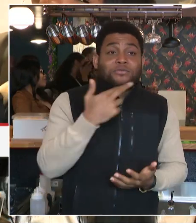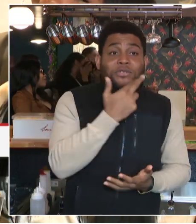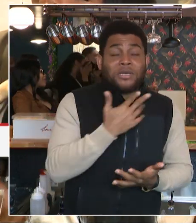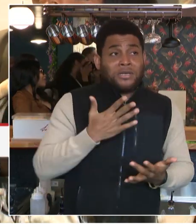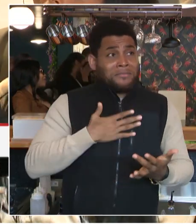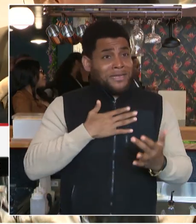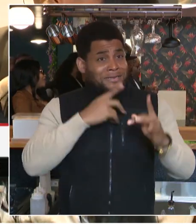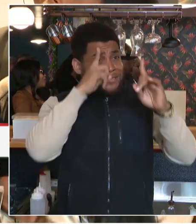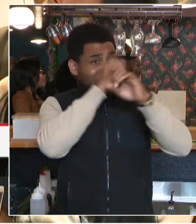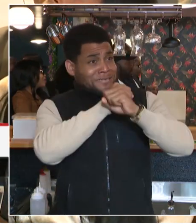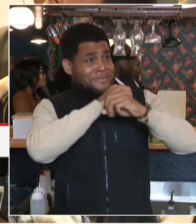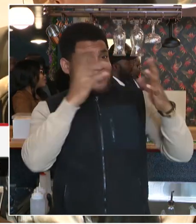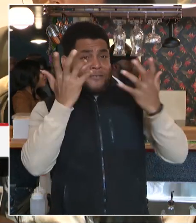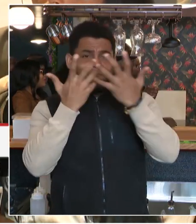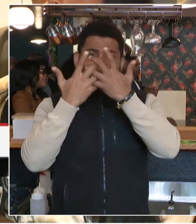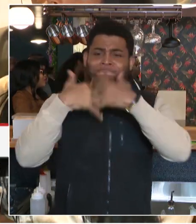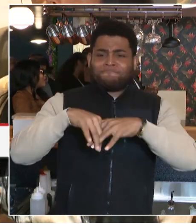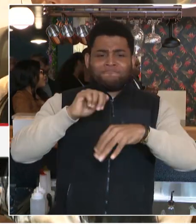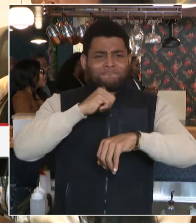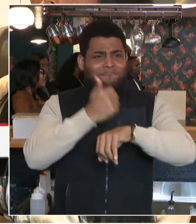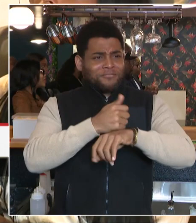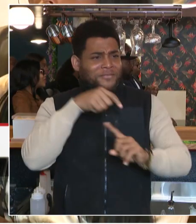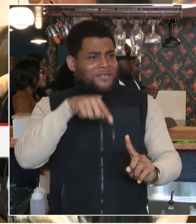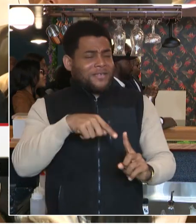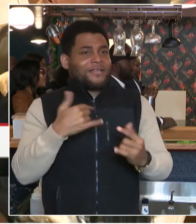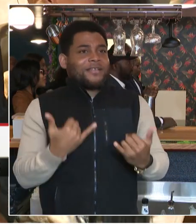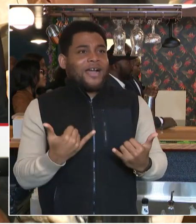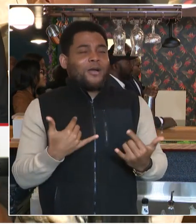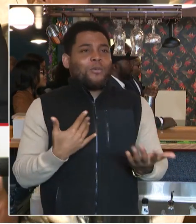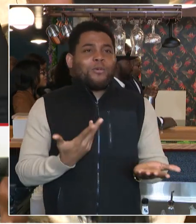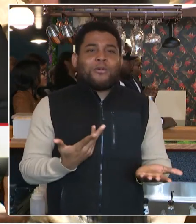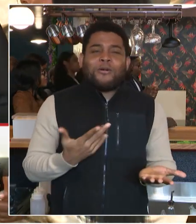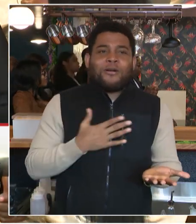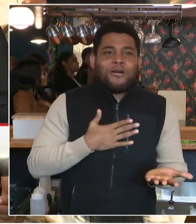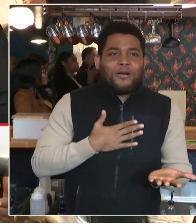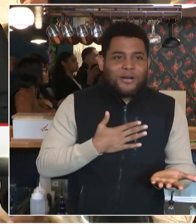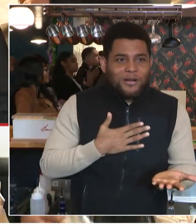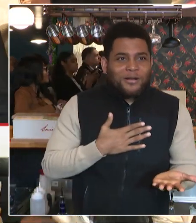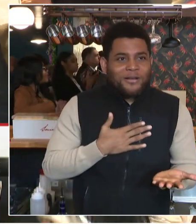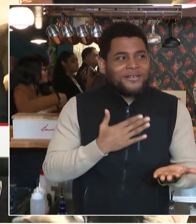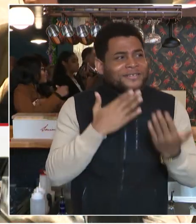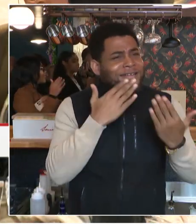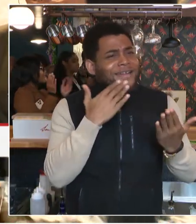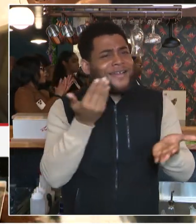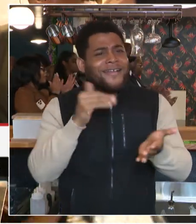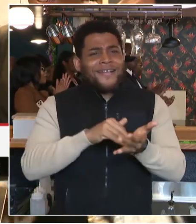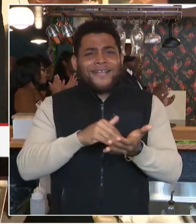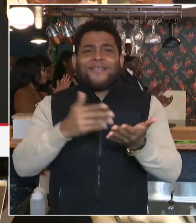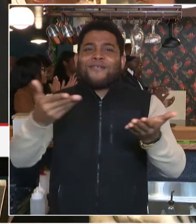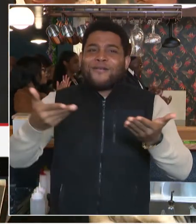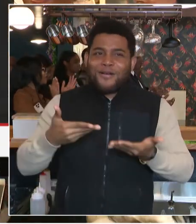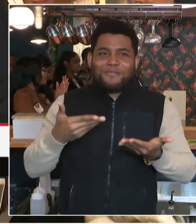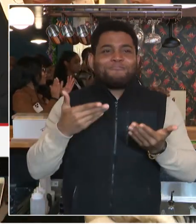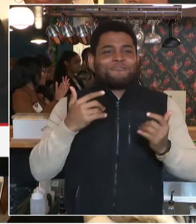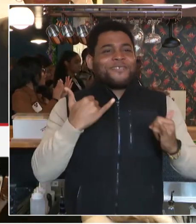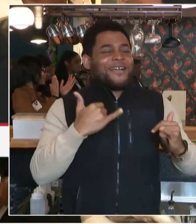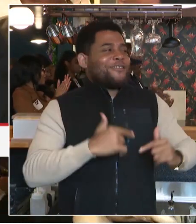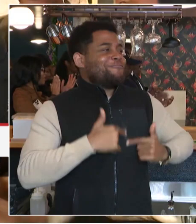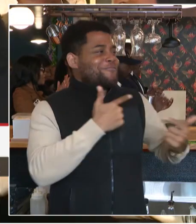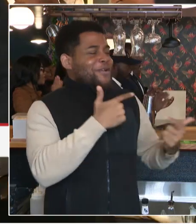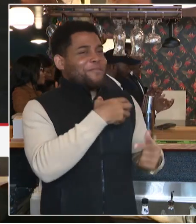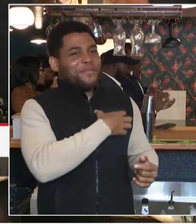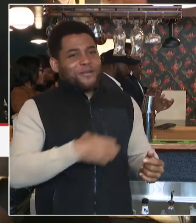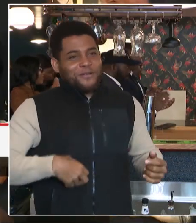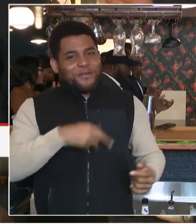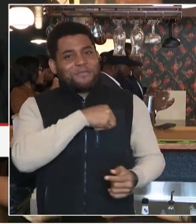introduction, welcome to Miss Toya's again, and I'd like to introduce the great Mayor Bowser. Thank you, Sean. Thank you.